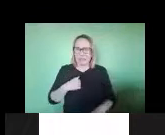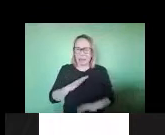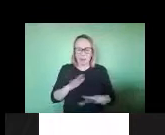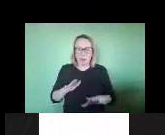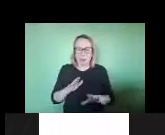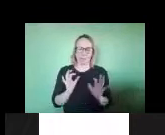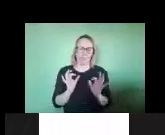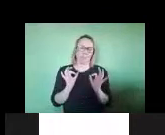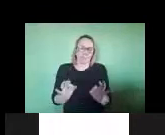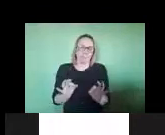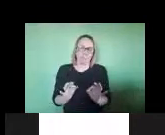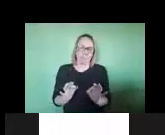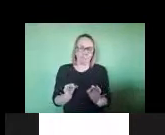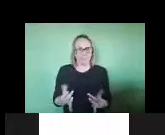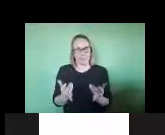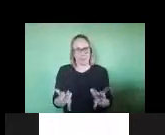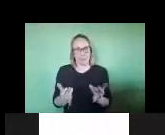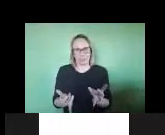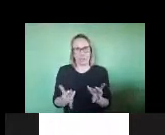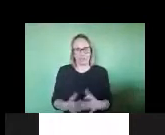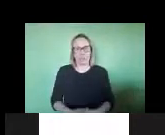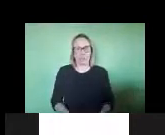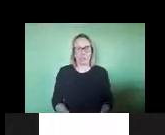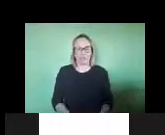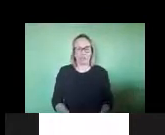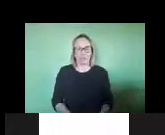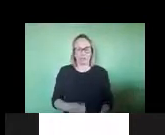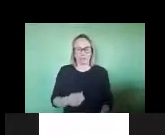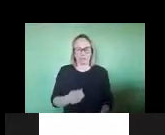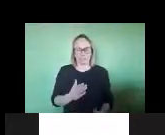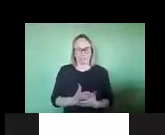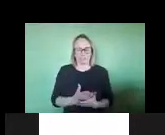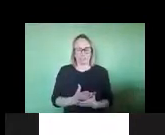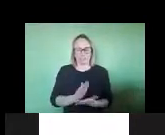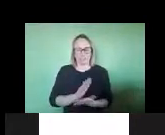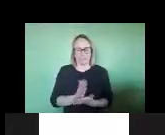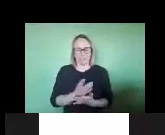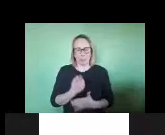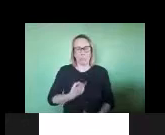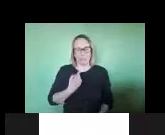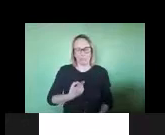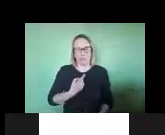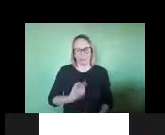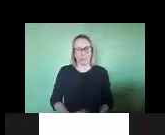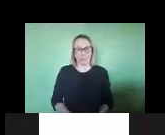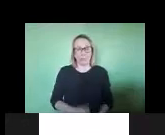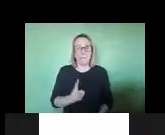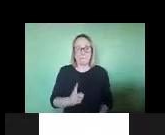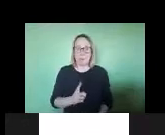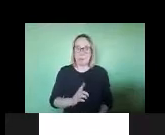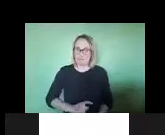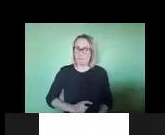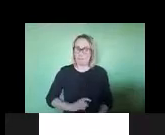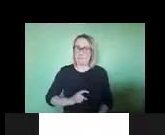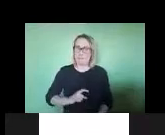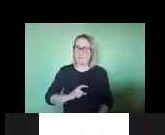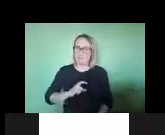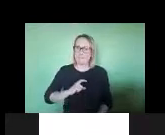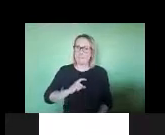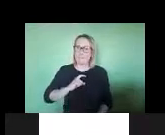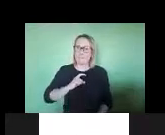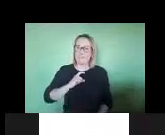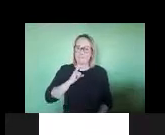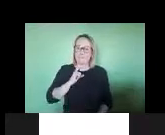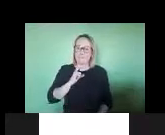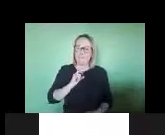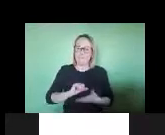yet. And I still question myself if I'm doing it right. But I'm getting more confident in with my